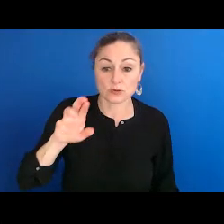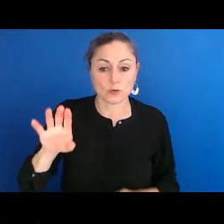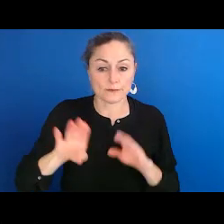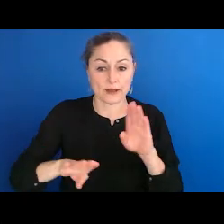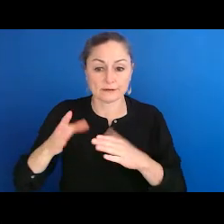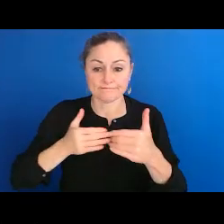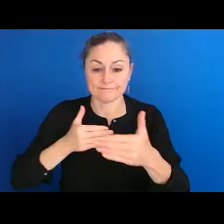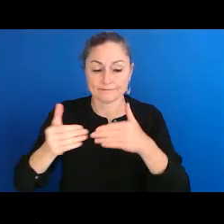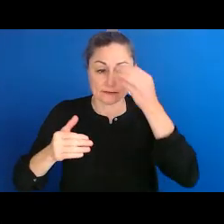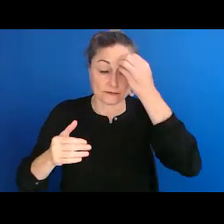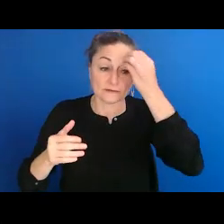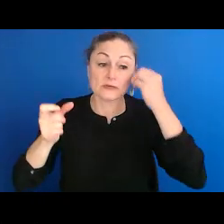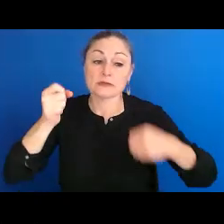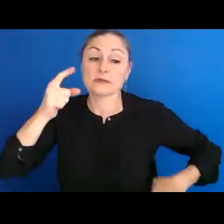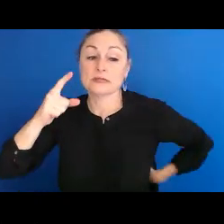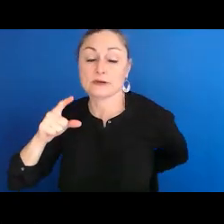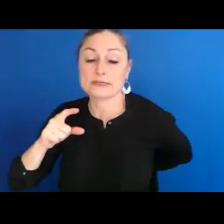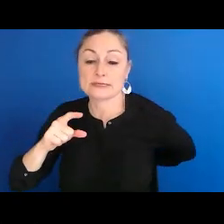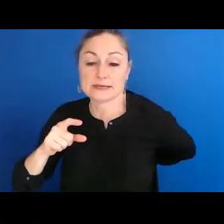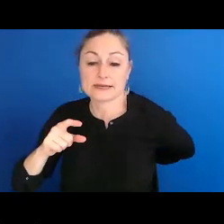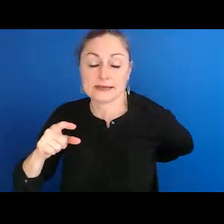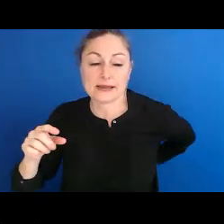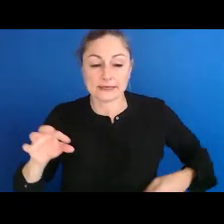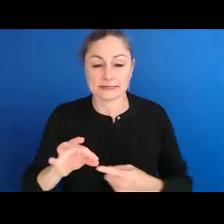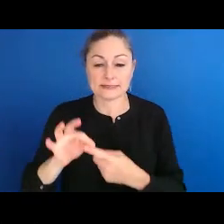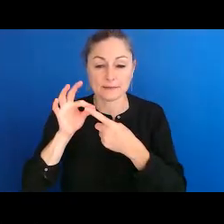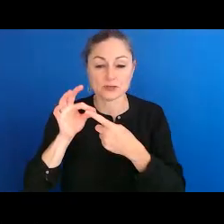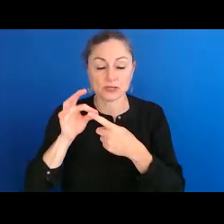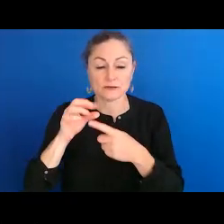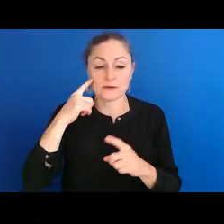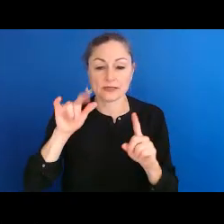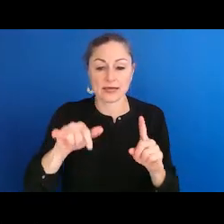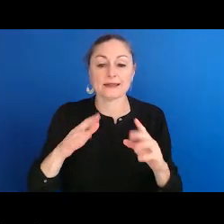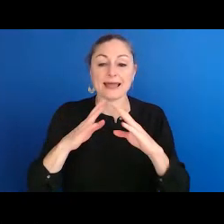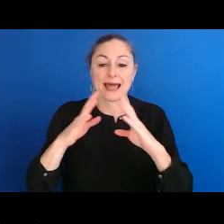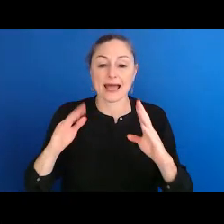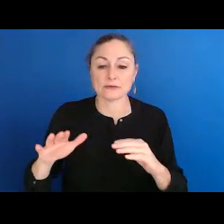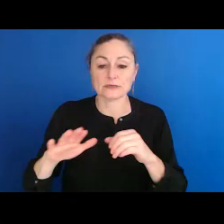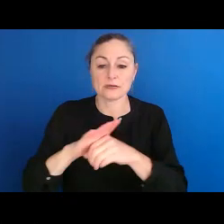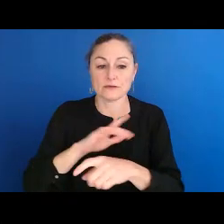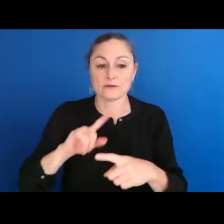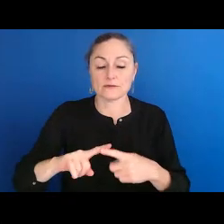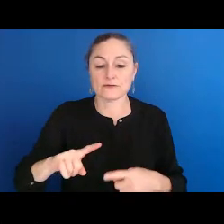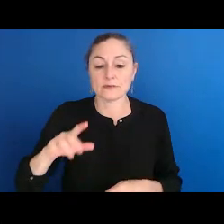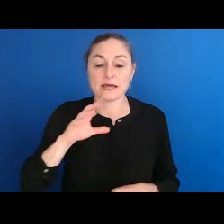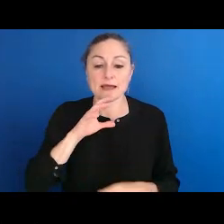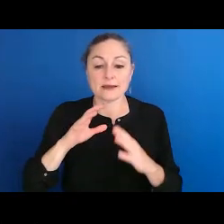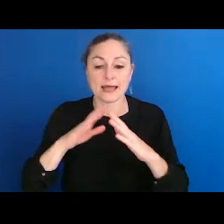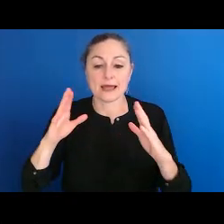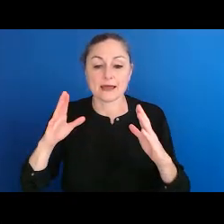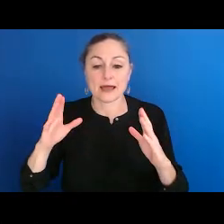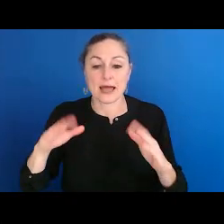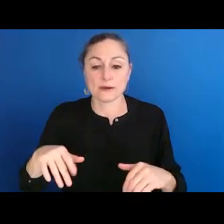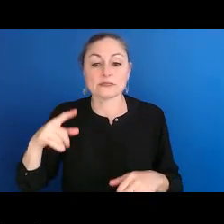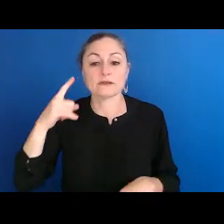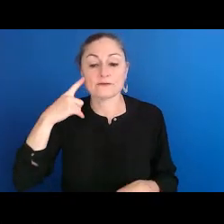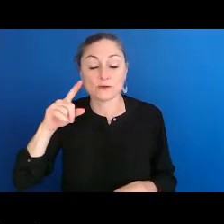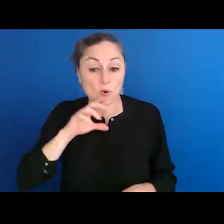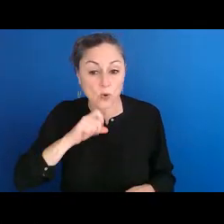Now, there is an exemption for this protected class, and that's housing covered by the Housing for Older Persons Act.